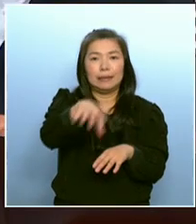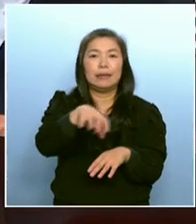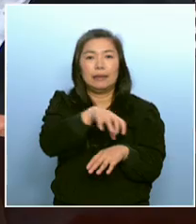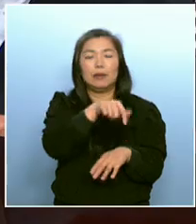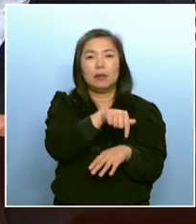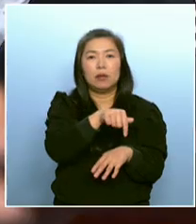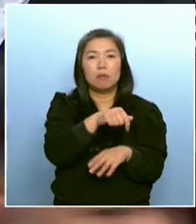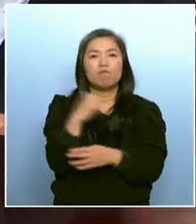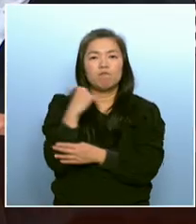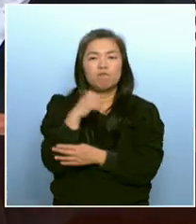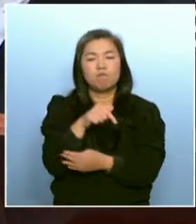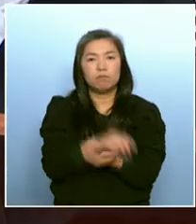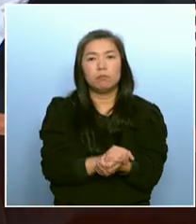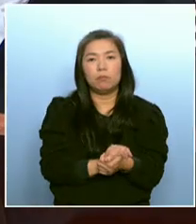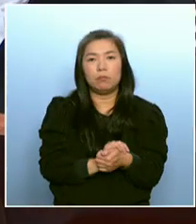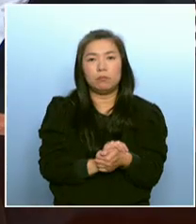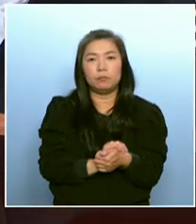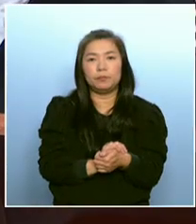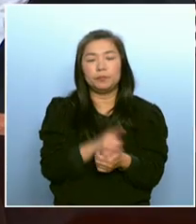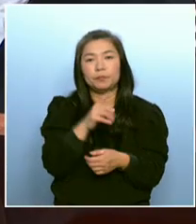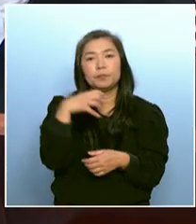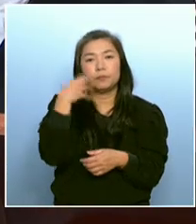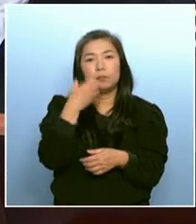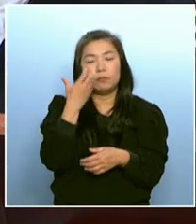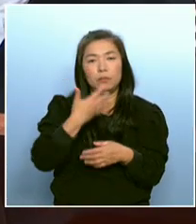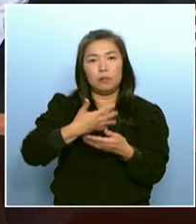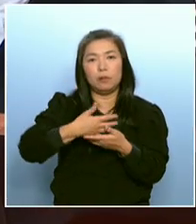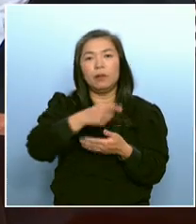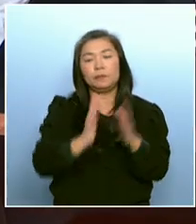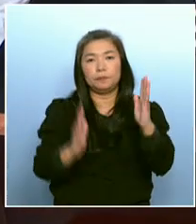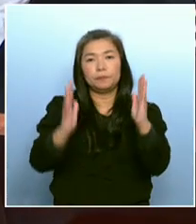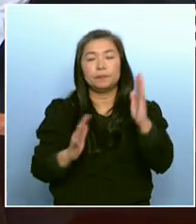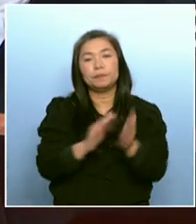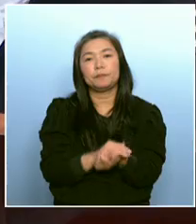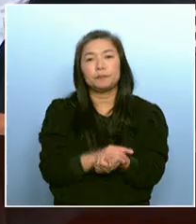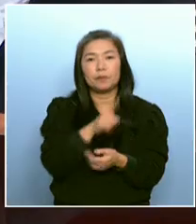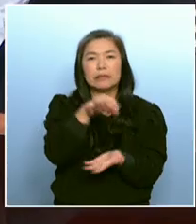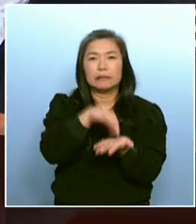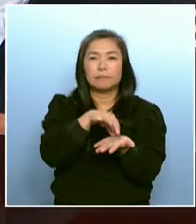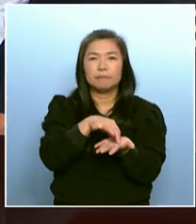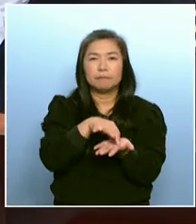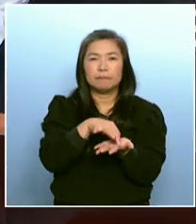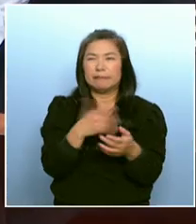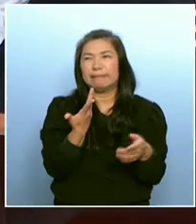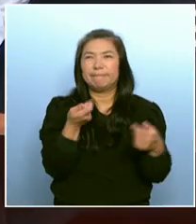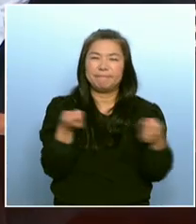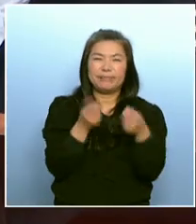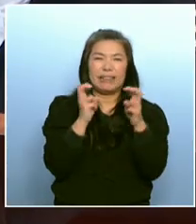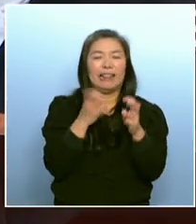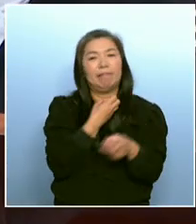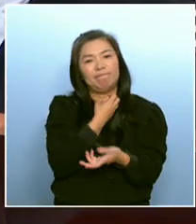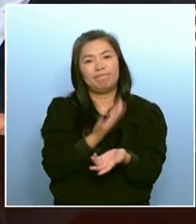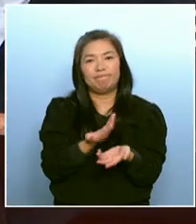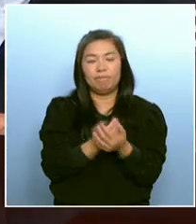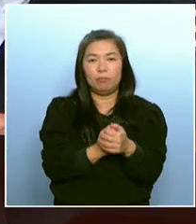for the 3 proposed centers, they are district facilities. However,